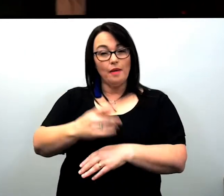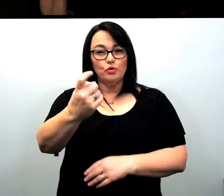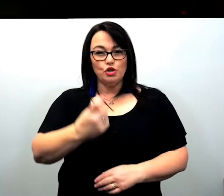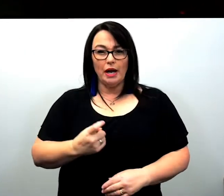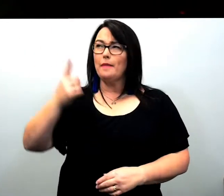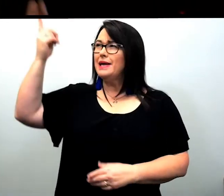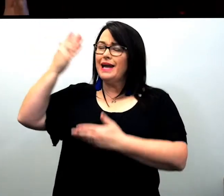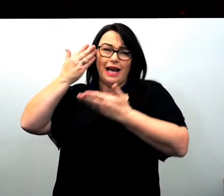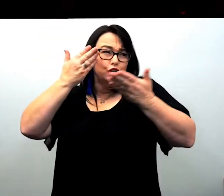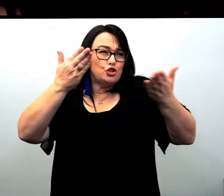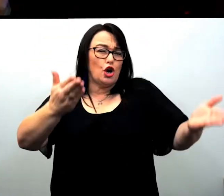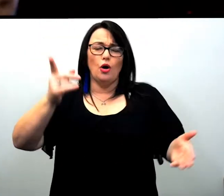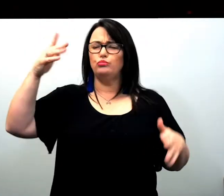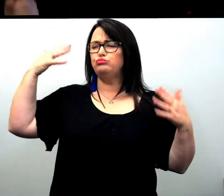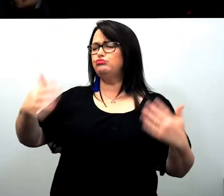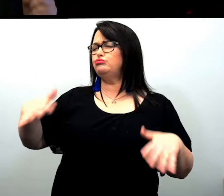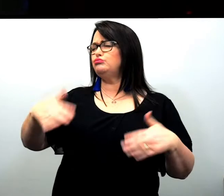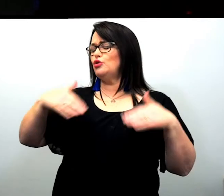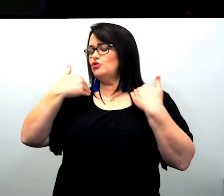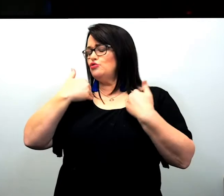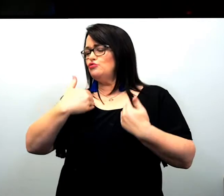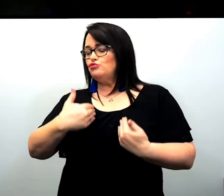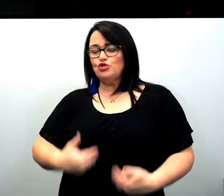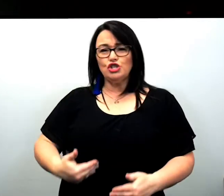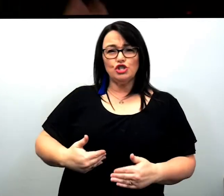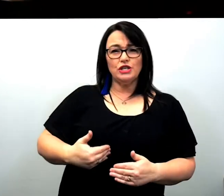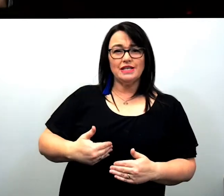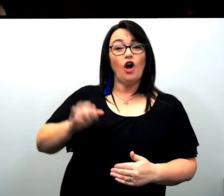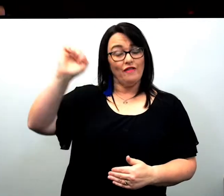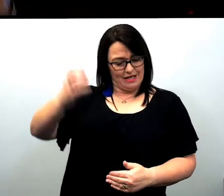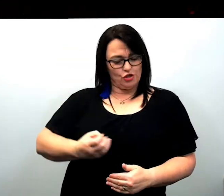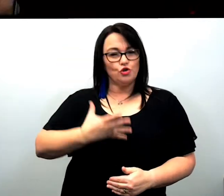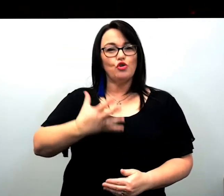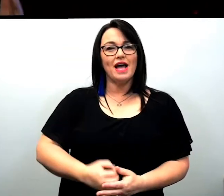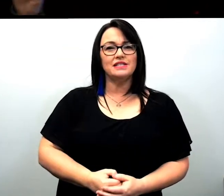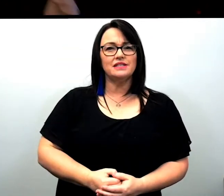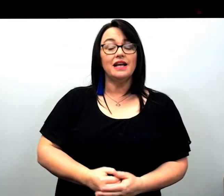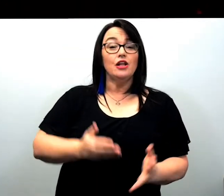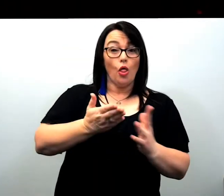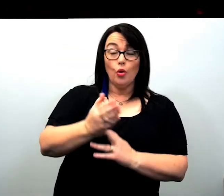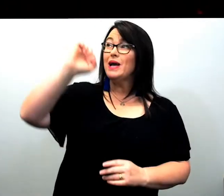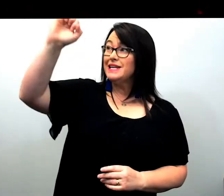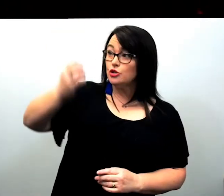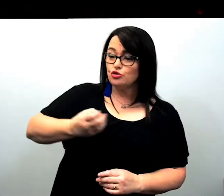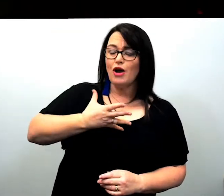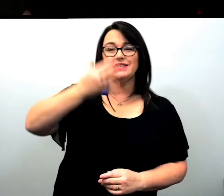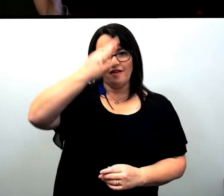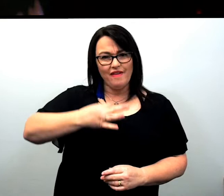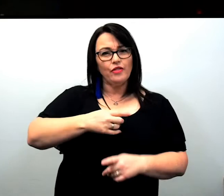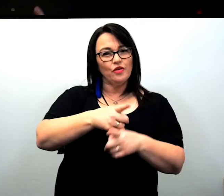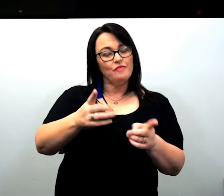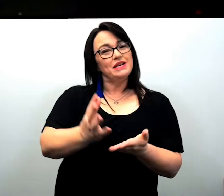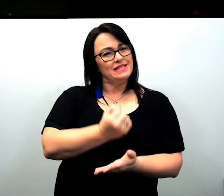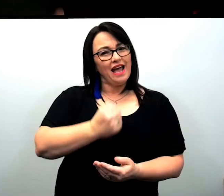riches of his grace in his kindness towards us in Christ Jesus. For by grace you've been saved through faith. It's not of yourself,